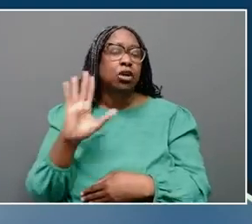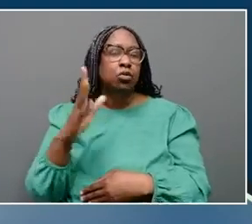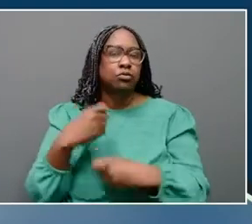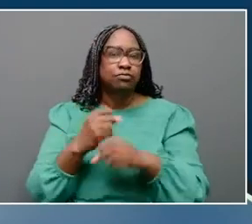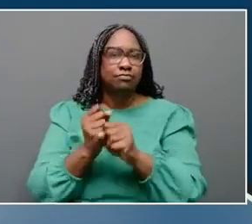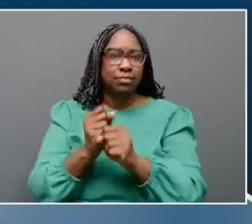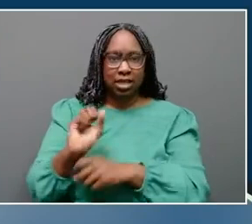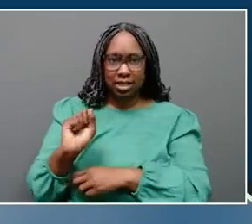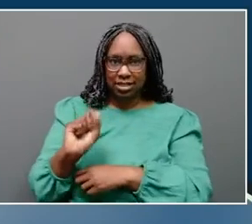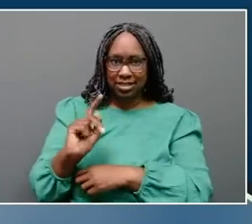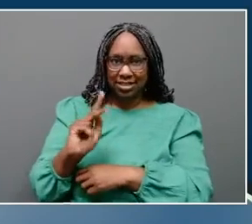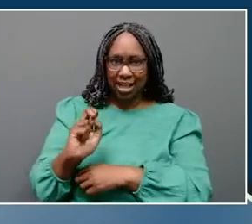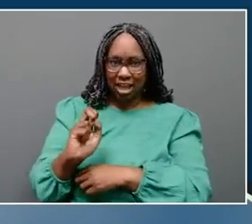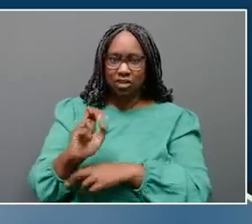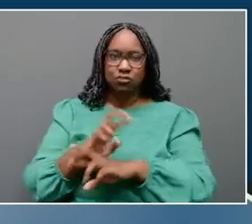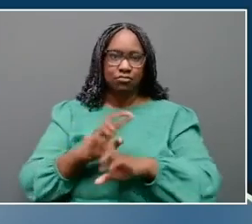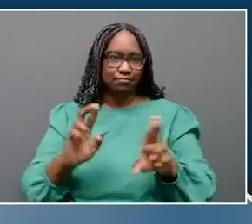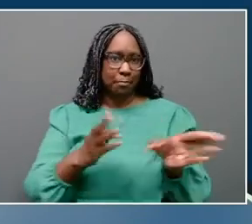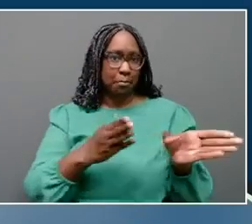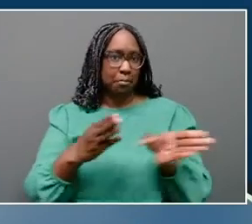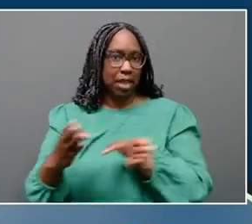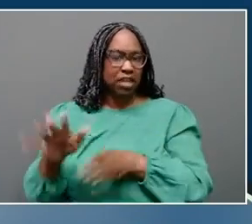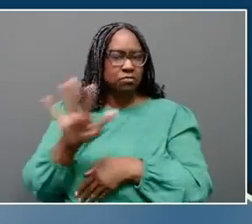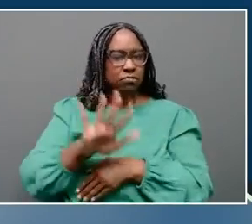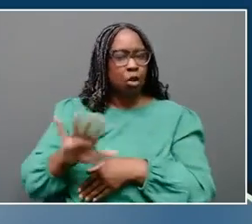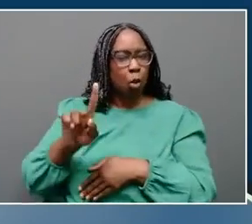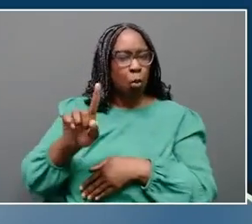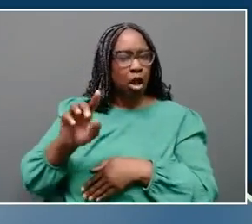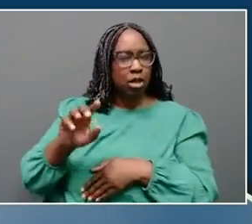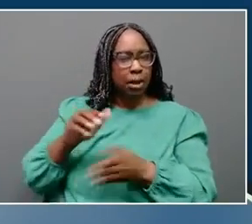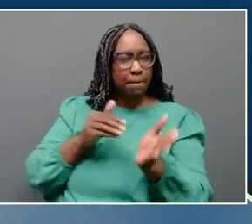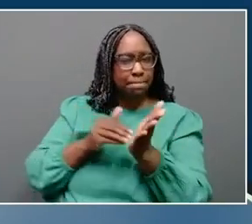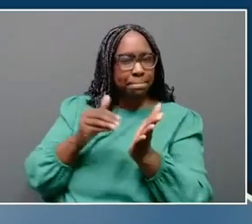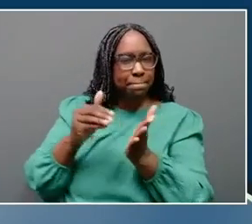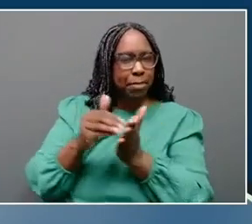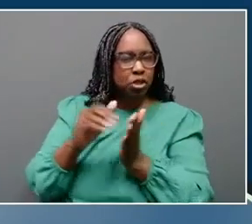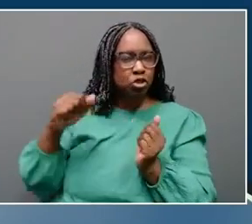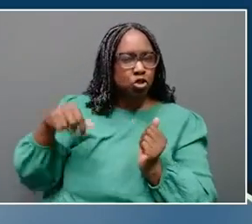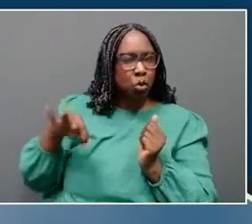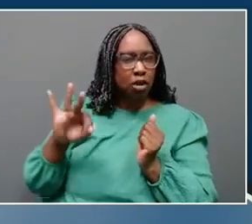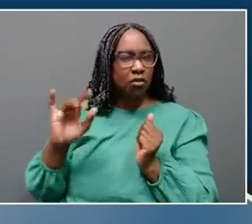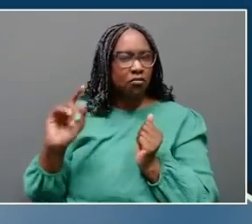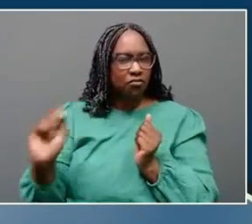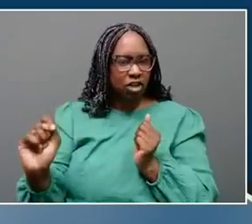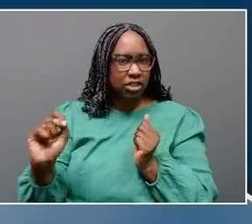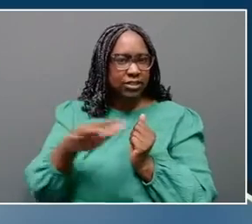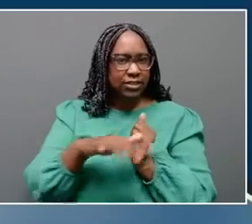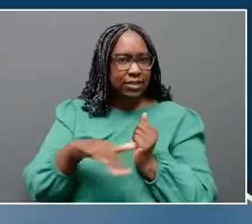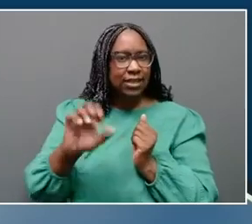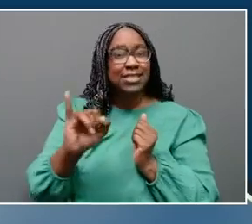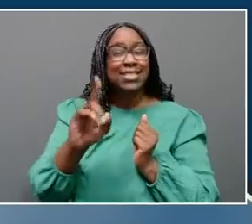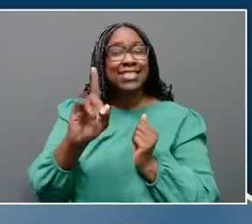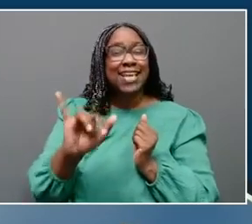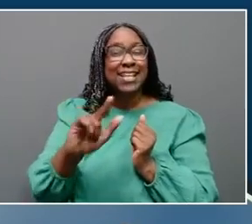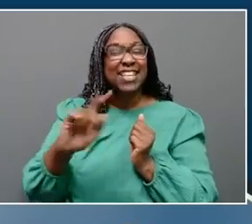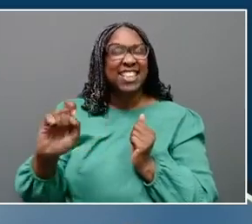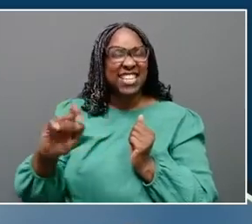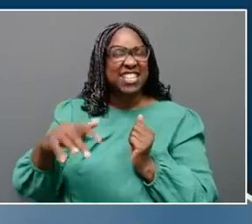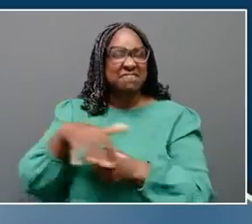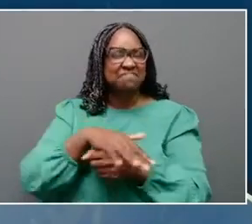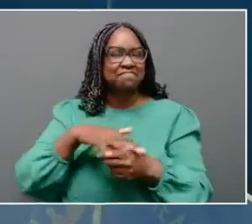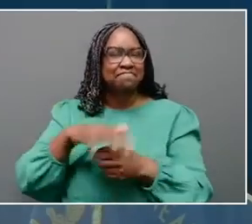plan with an approximate 1 million square foot building pad at the Sandy Lee Watkins site. I'd like to share a brief